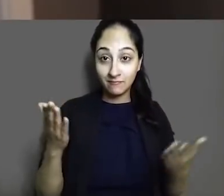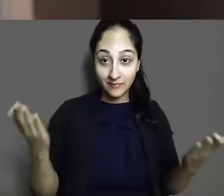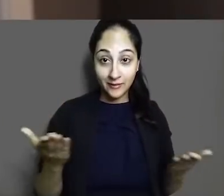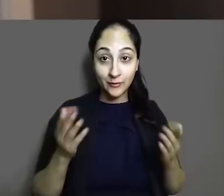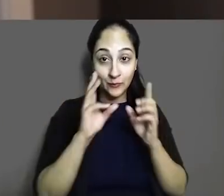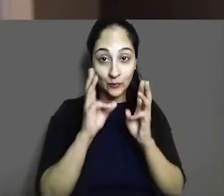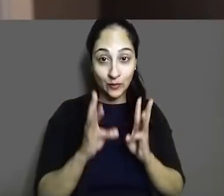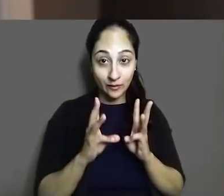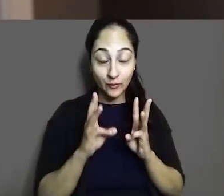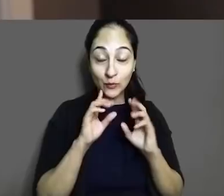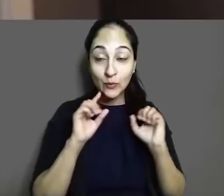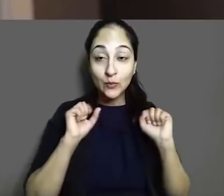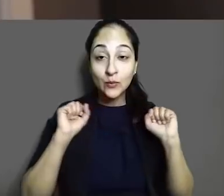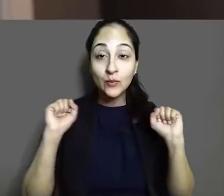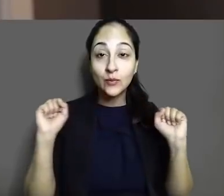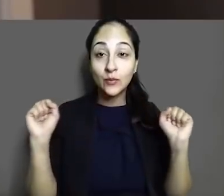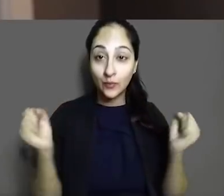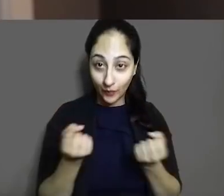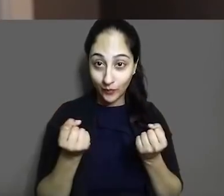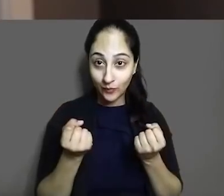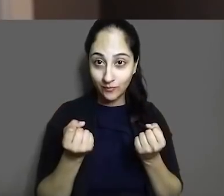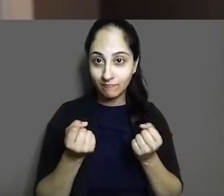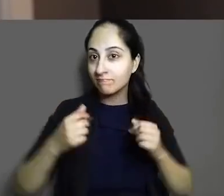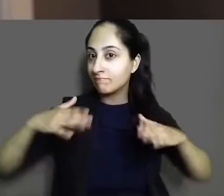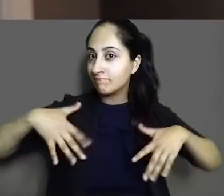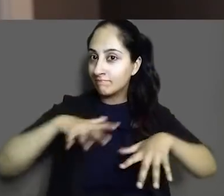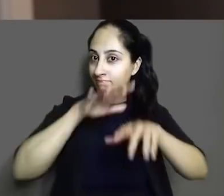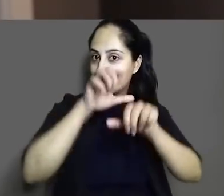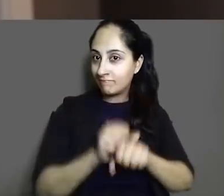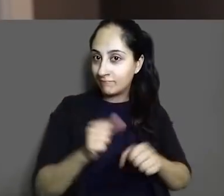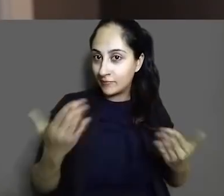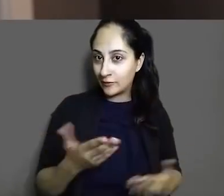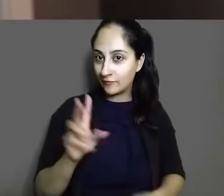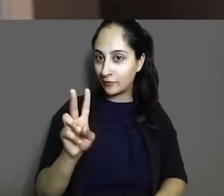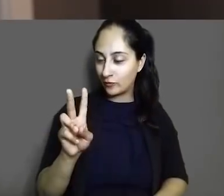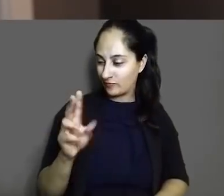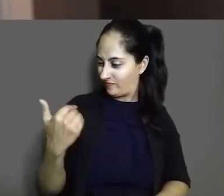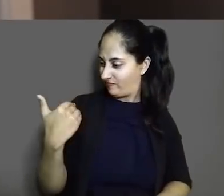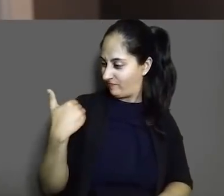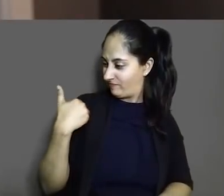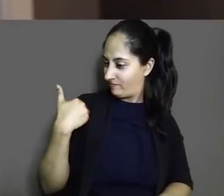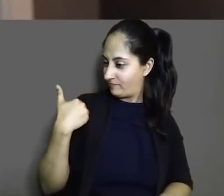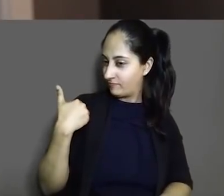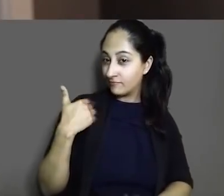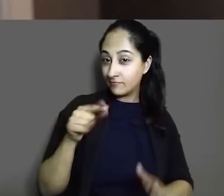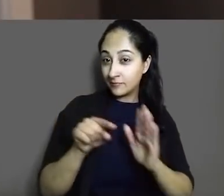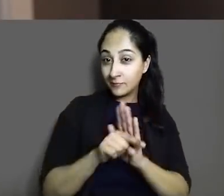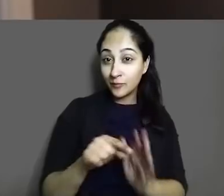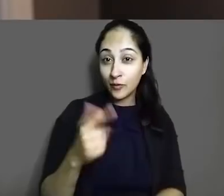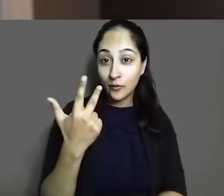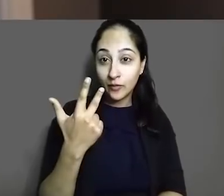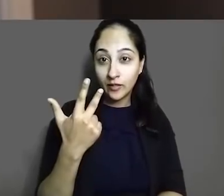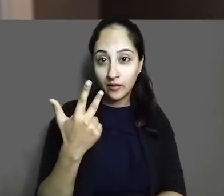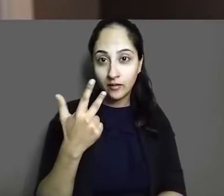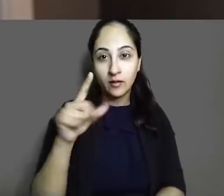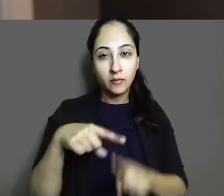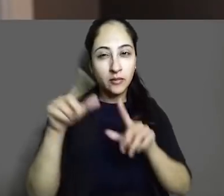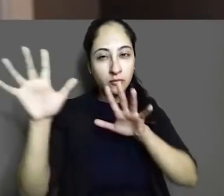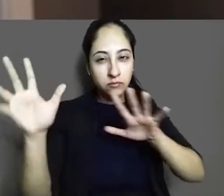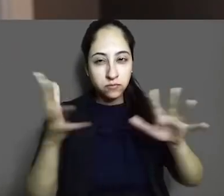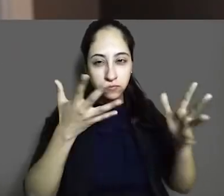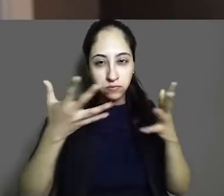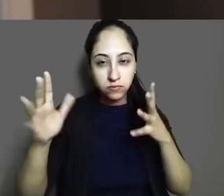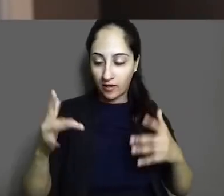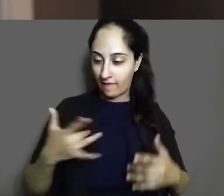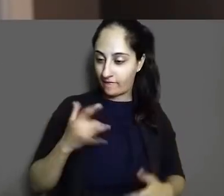is cold. It's really cold. It's colder than we're used to here in Vancouver. I think it was -3 today, and with the wind chill,